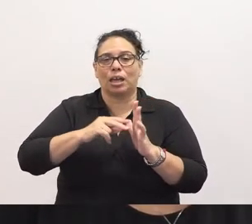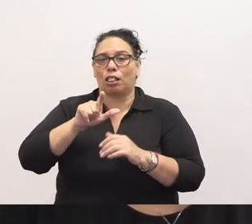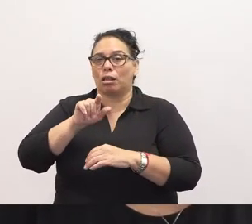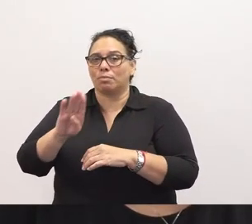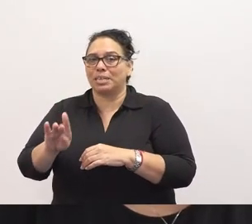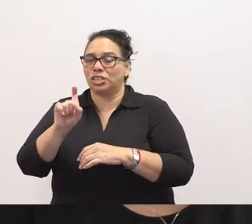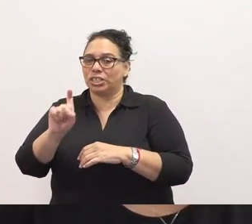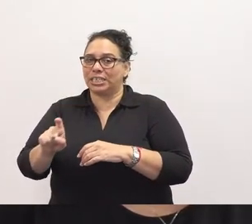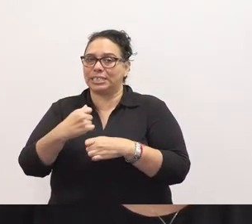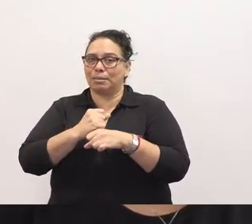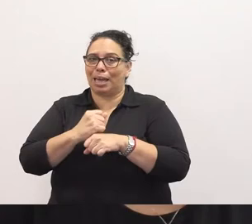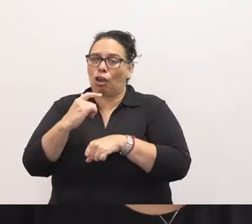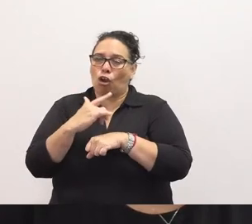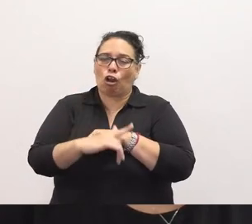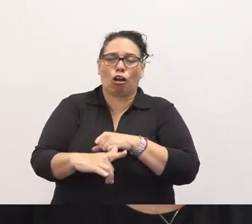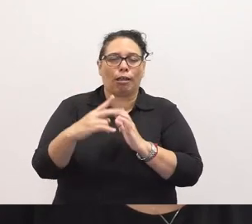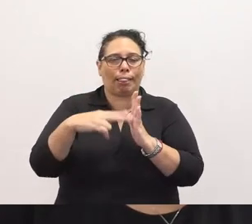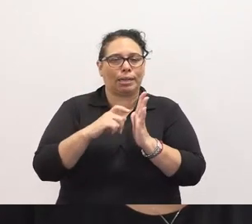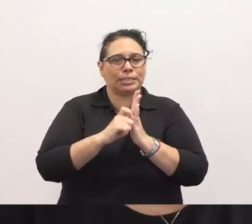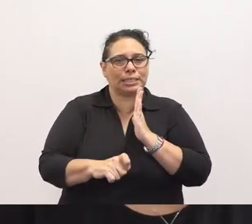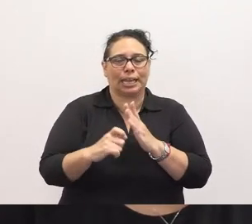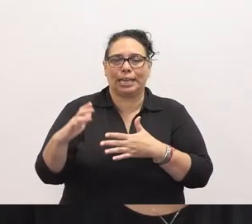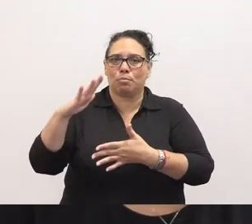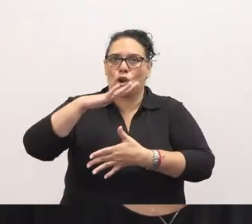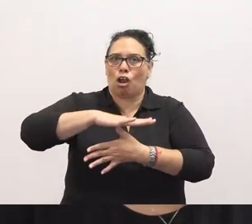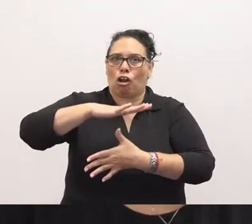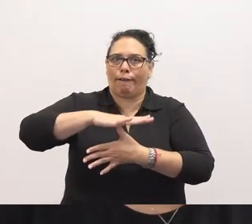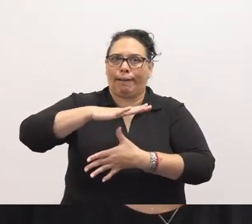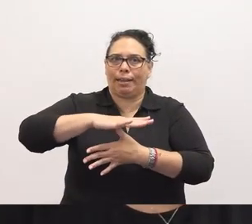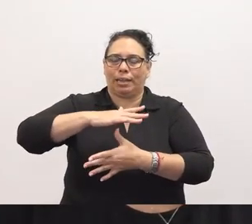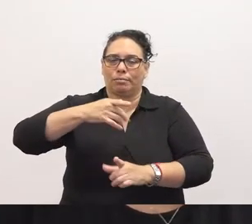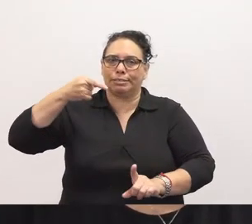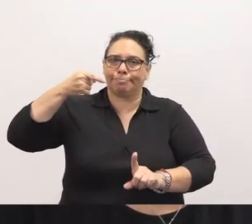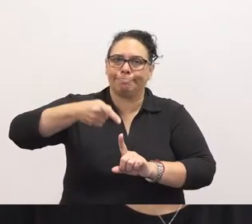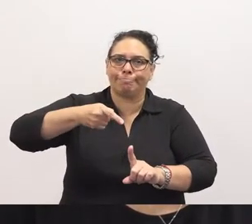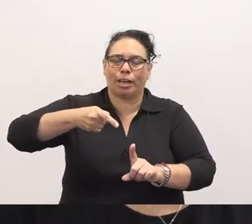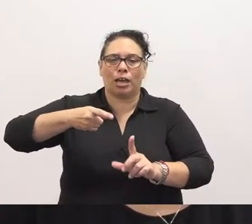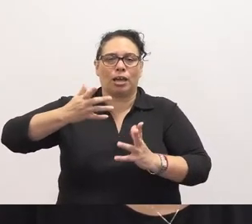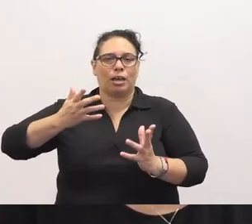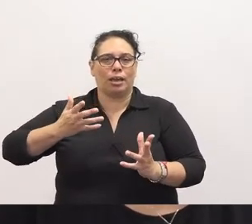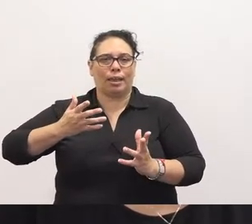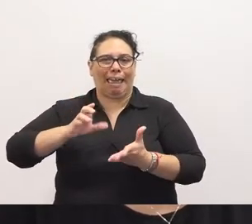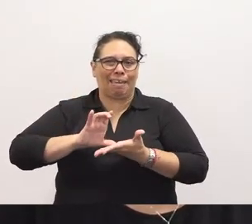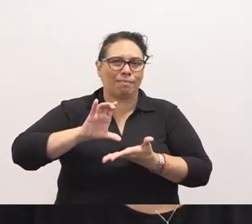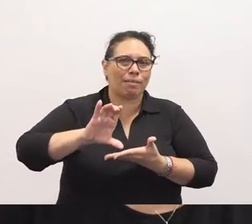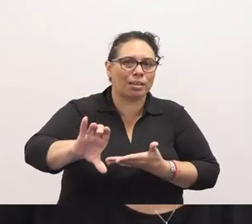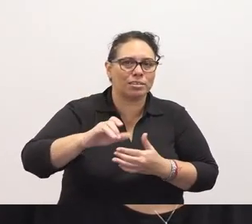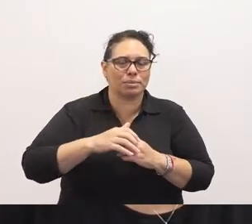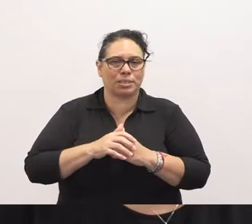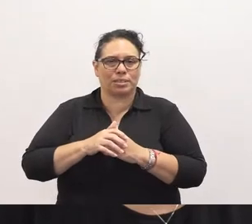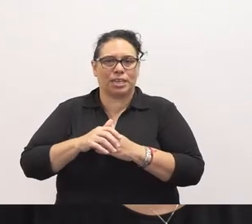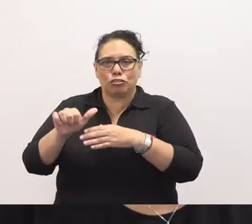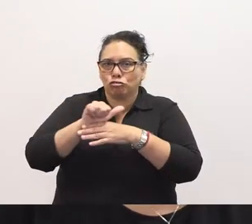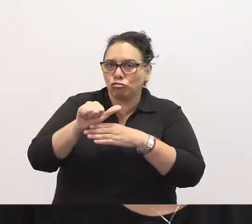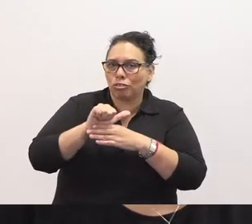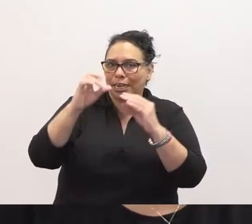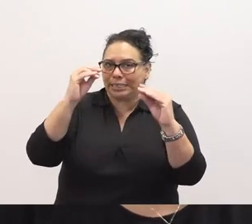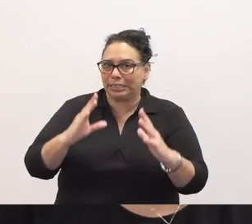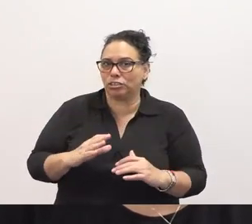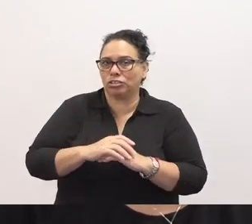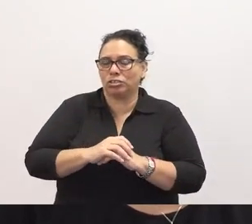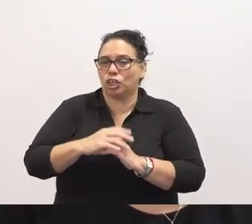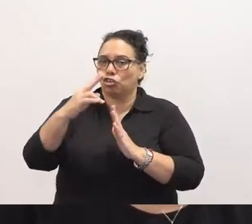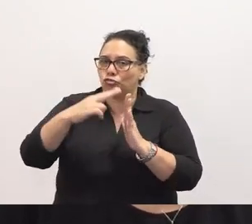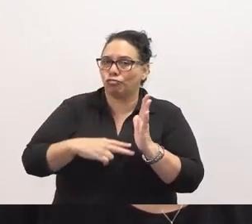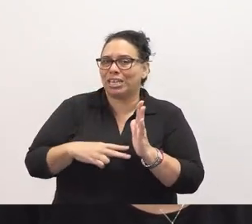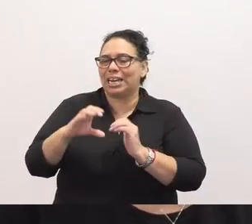top priority with specific goals and investment in training teachers. Reading is a civil right. I'm going